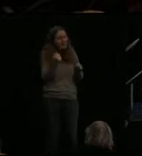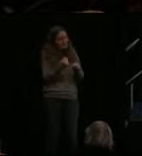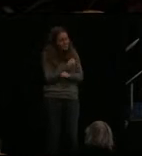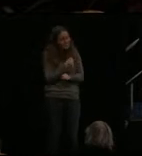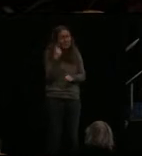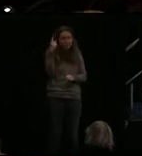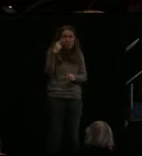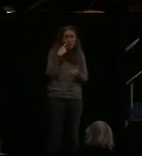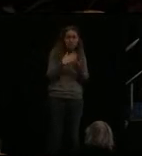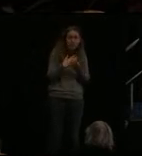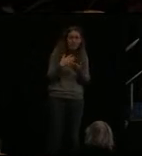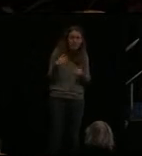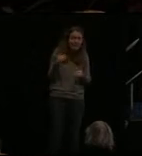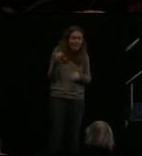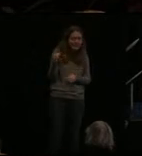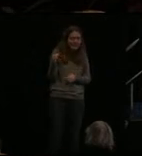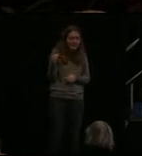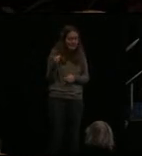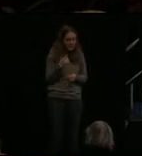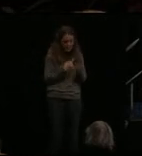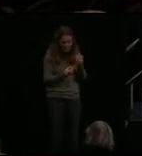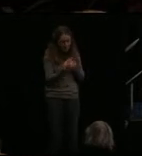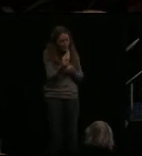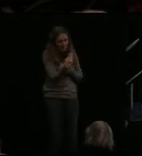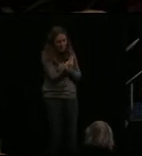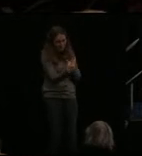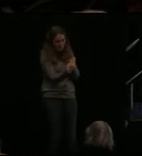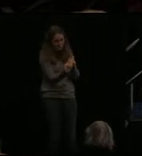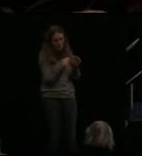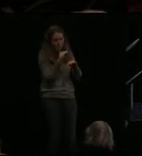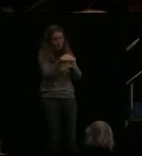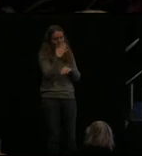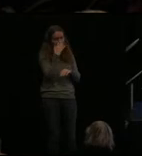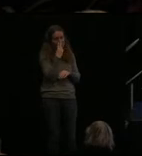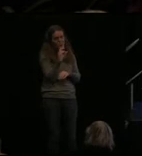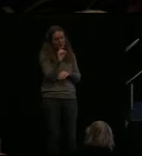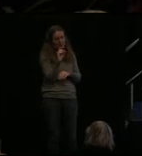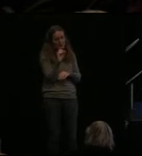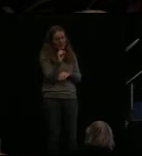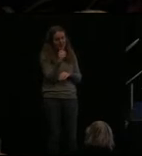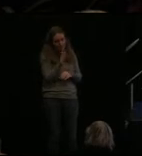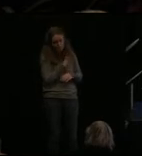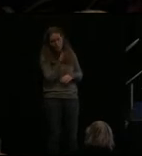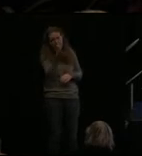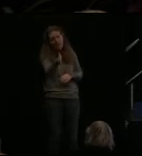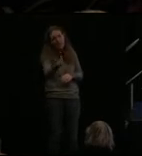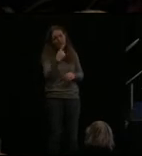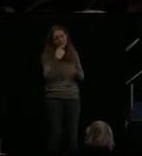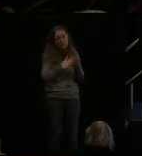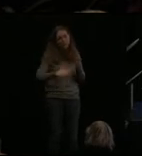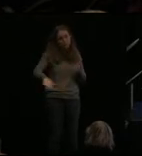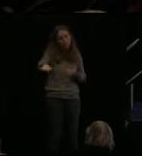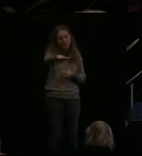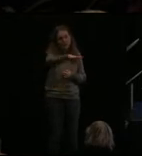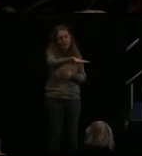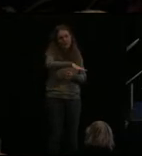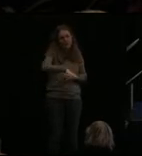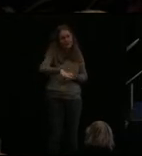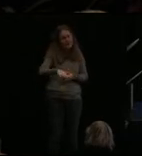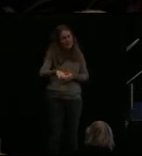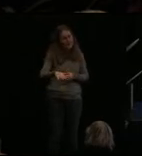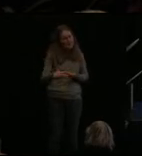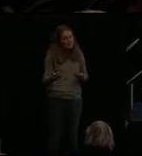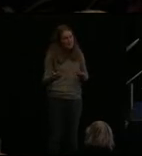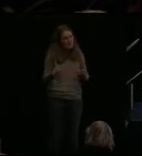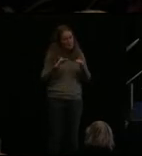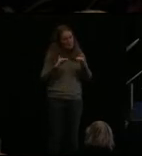it, were the only two adults above the age of 20 who actually entered the promised land. That's a pretty poor